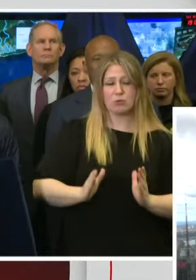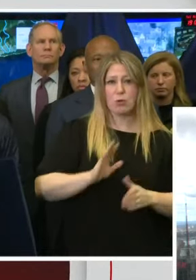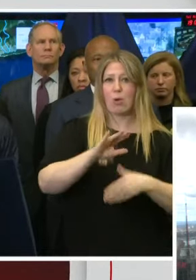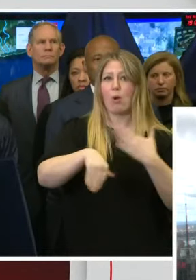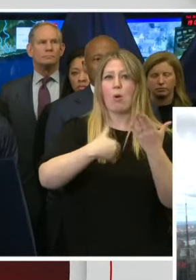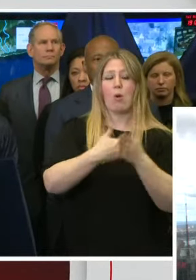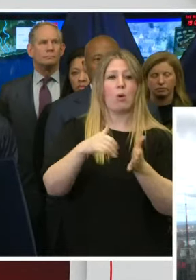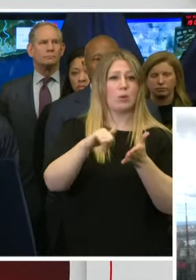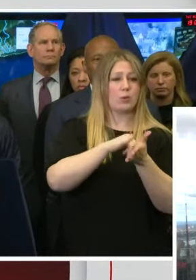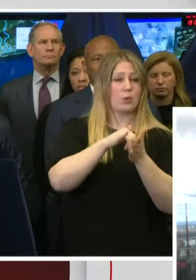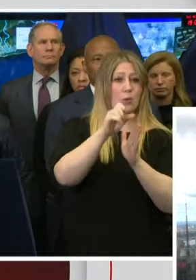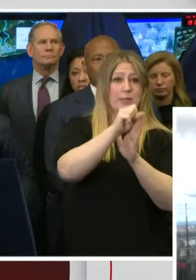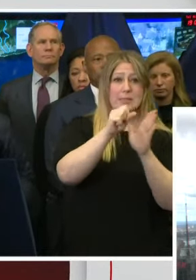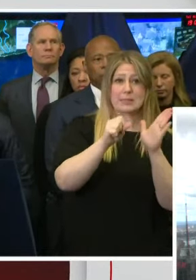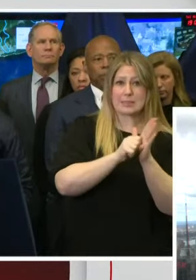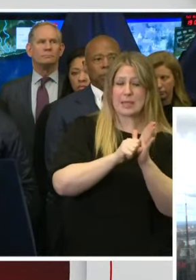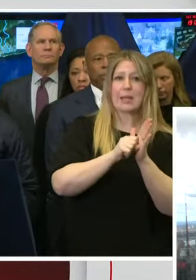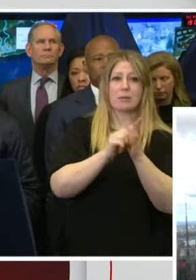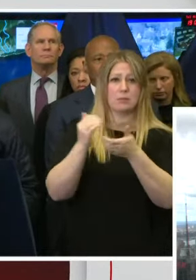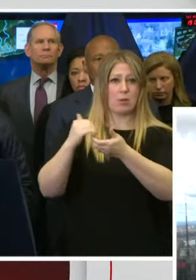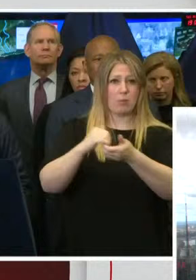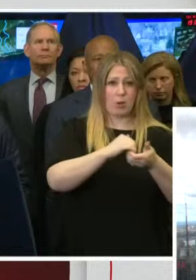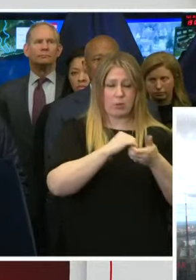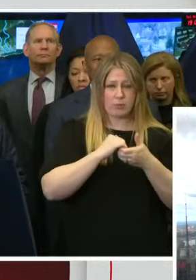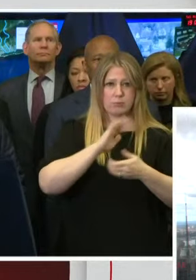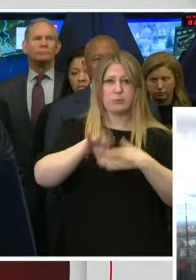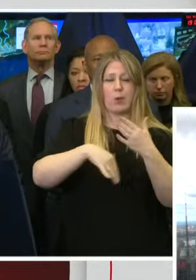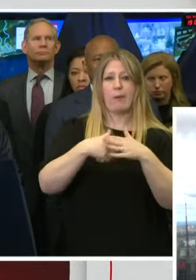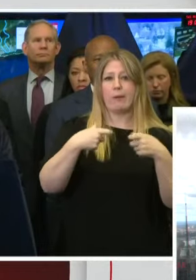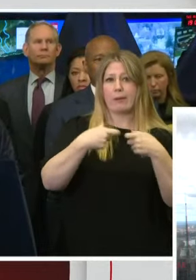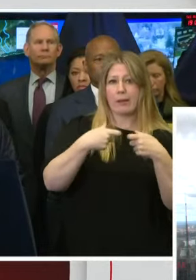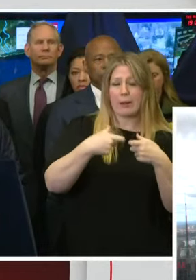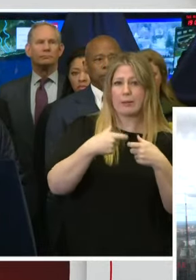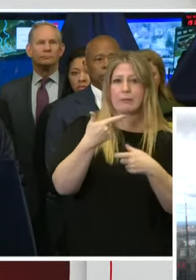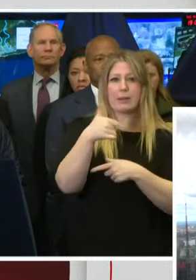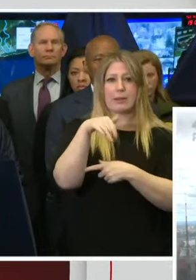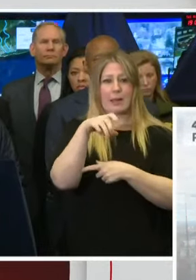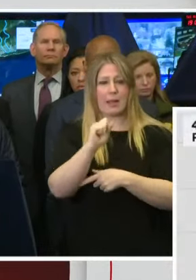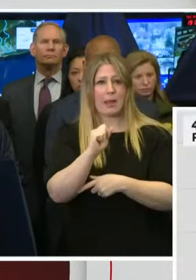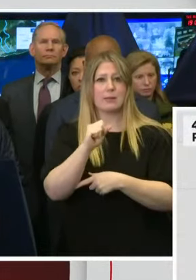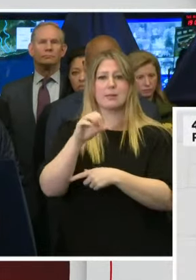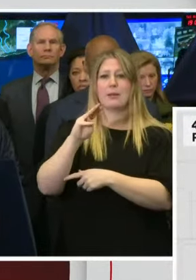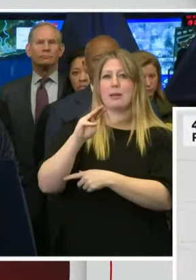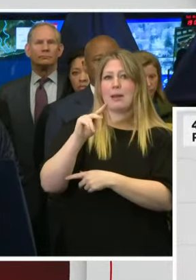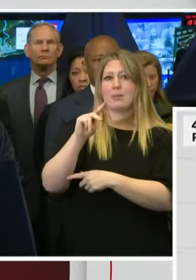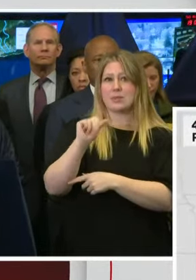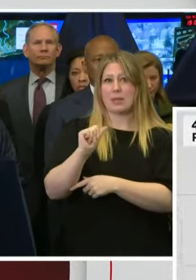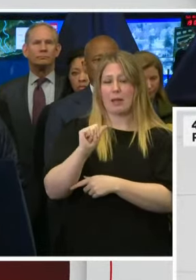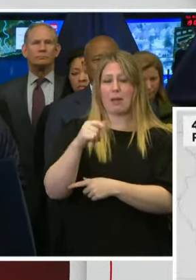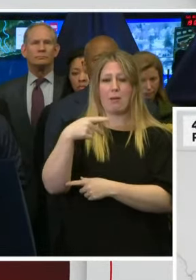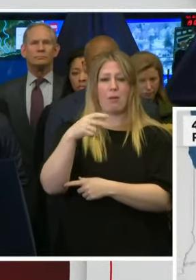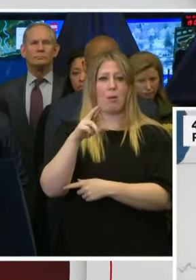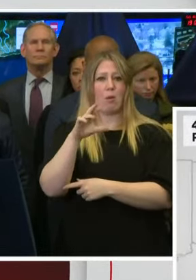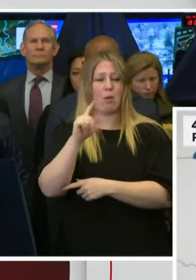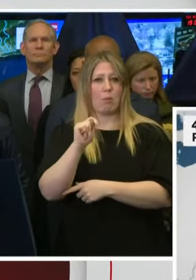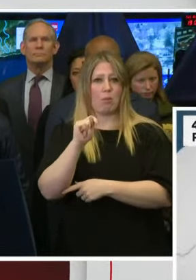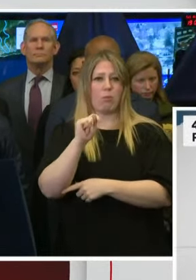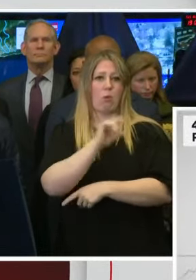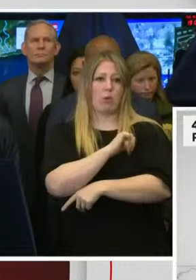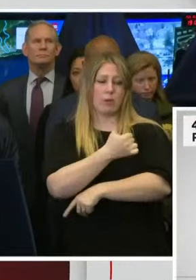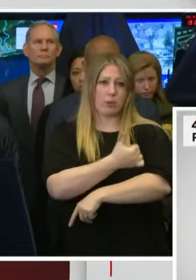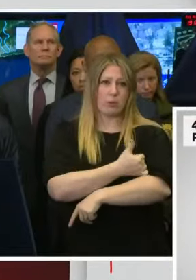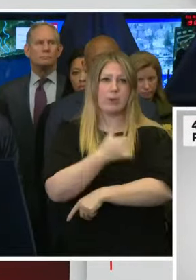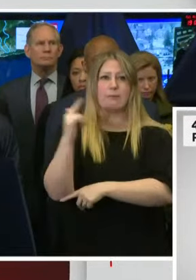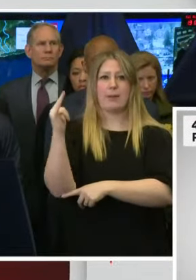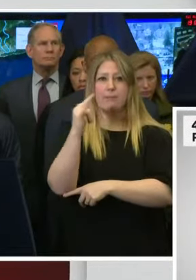level. That also includes all of our utility partners, our transportation partners at the MTA, Port Authority, and